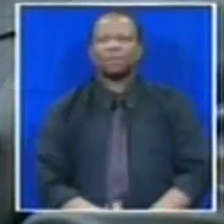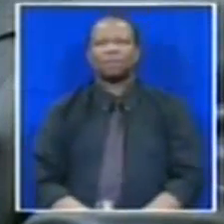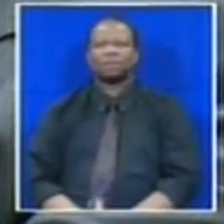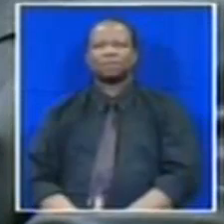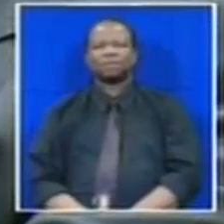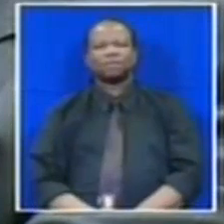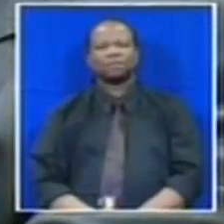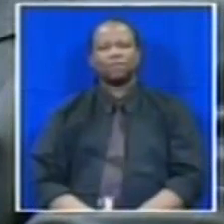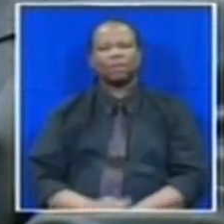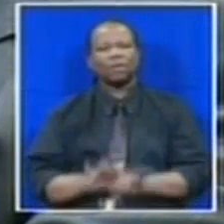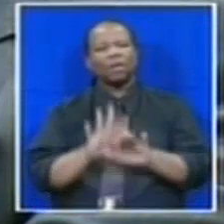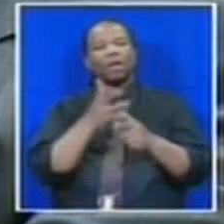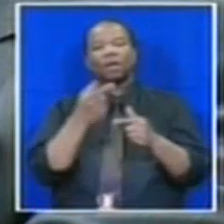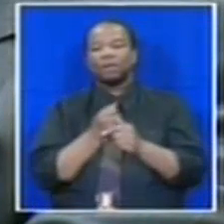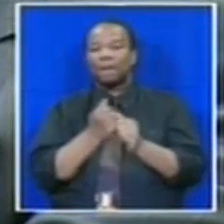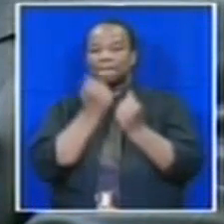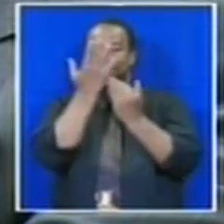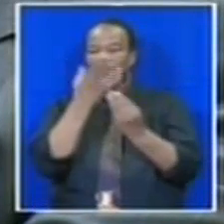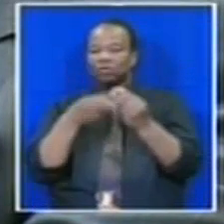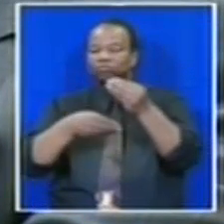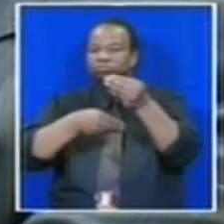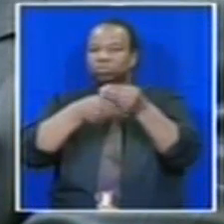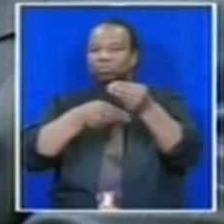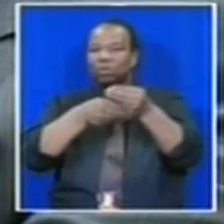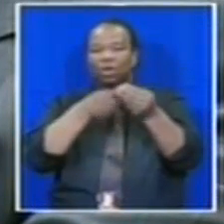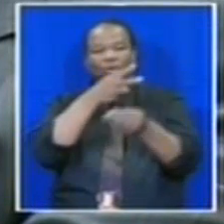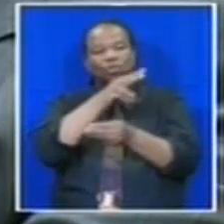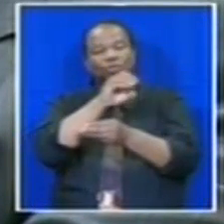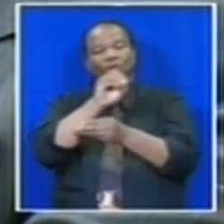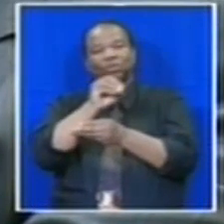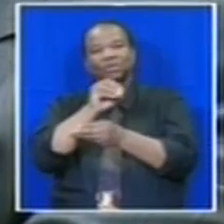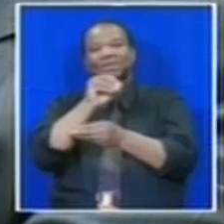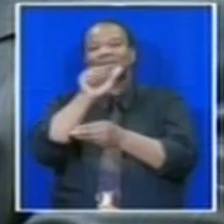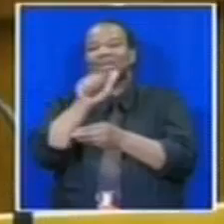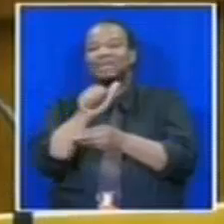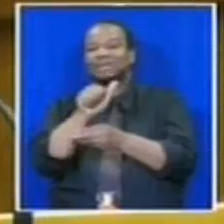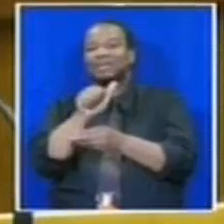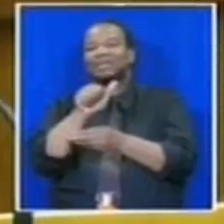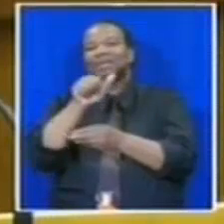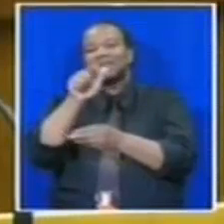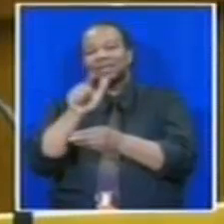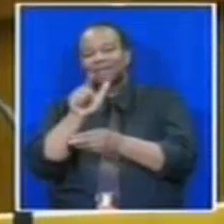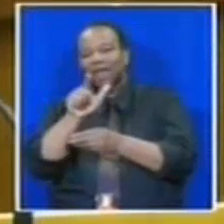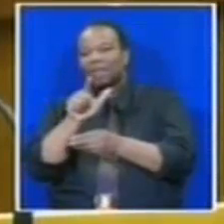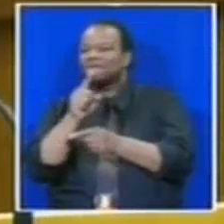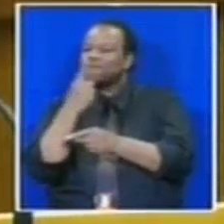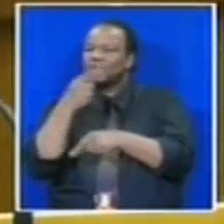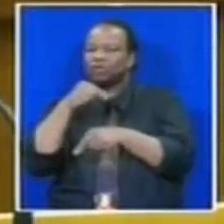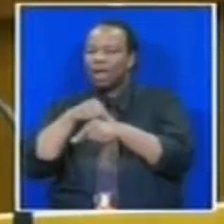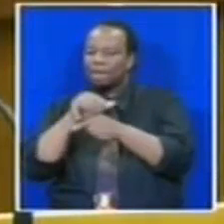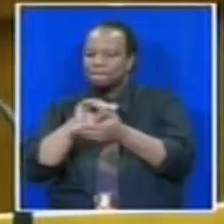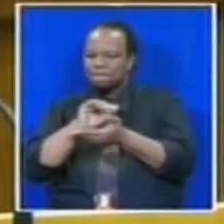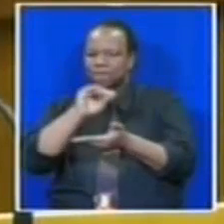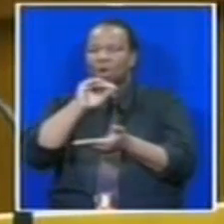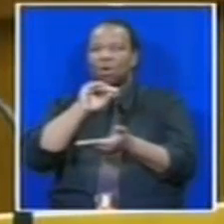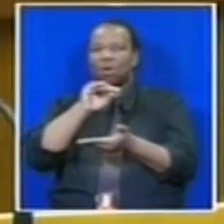And a budget surplus was recorded in 2006-2007 for the first time in decades. Then came the